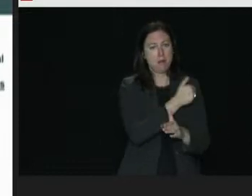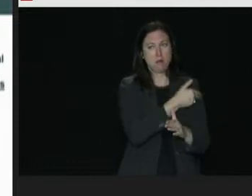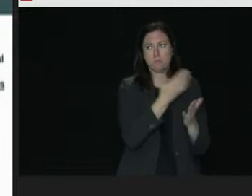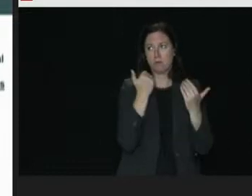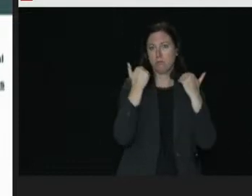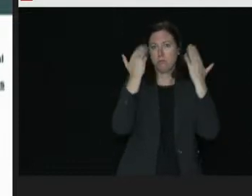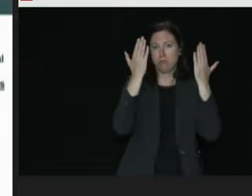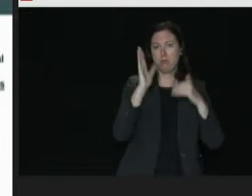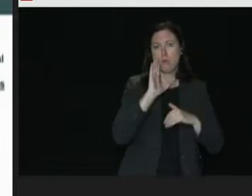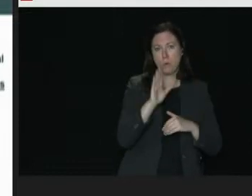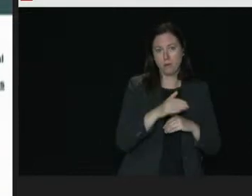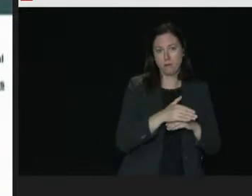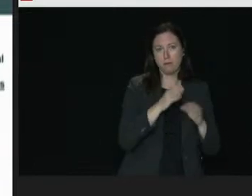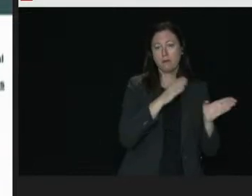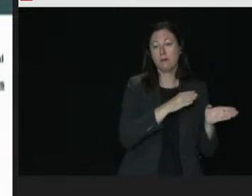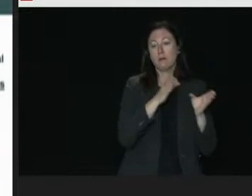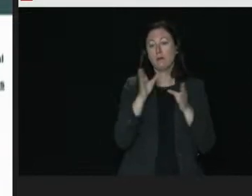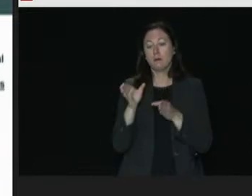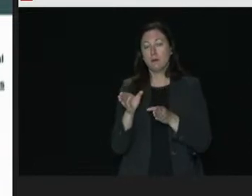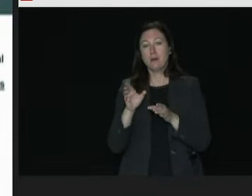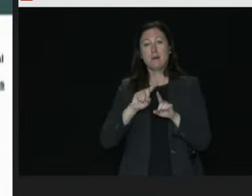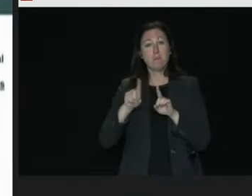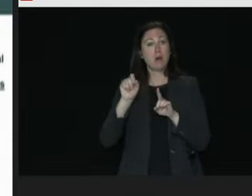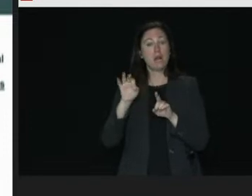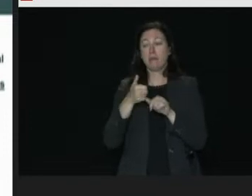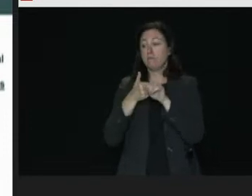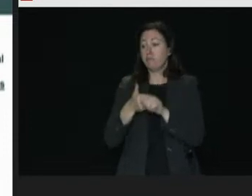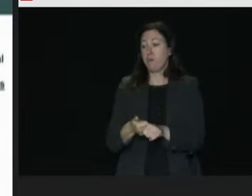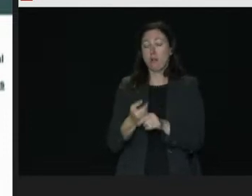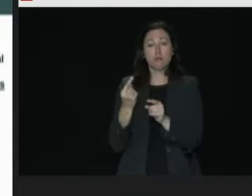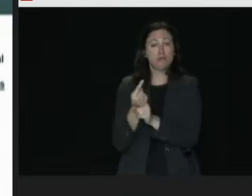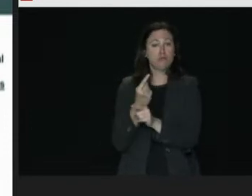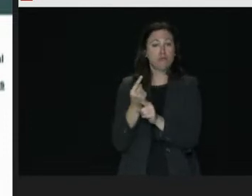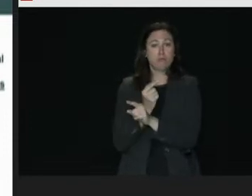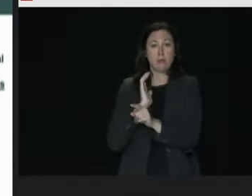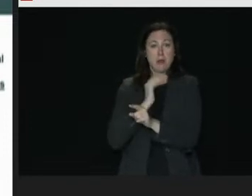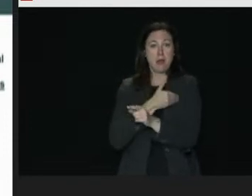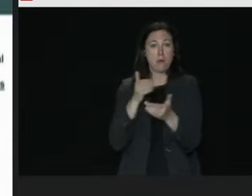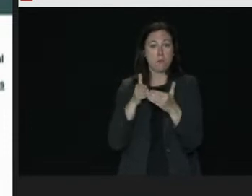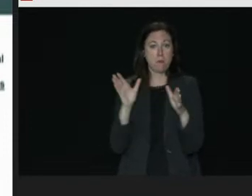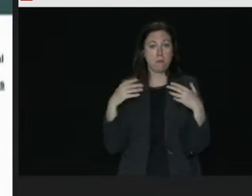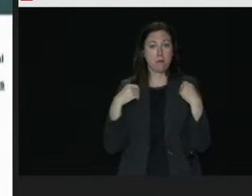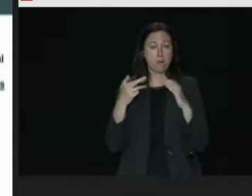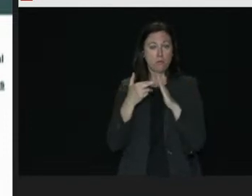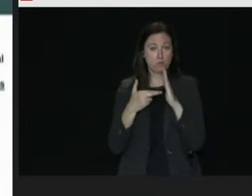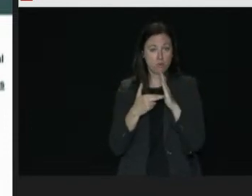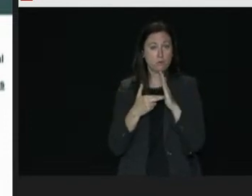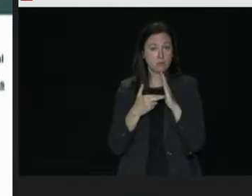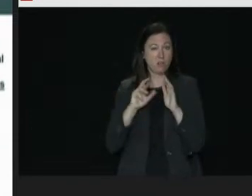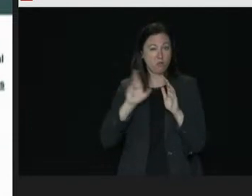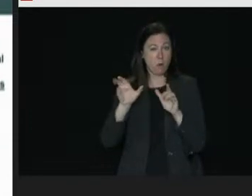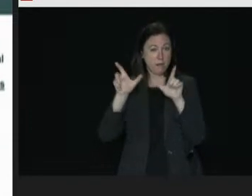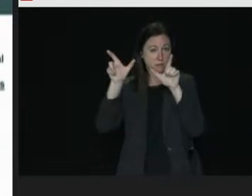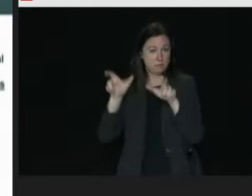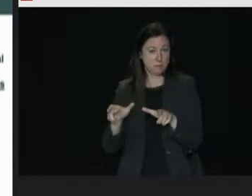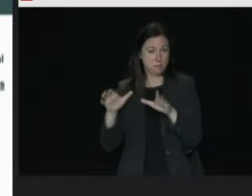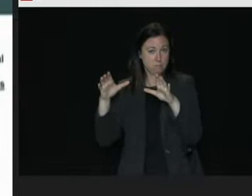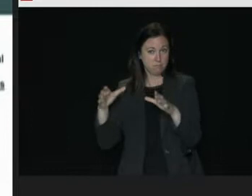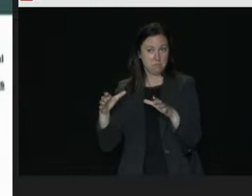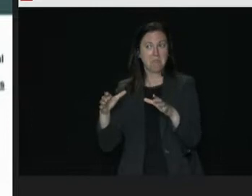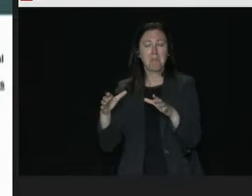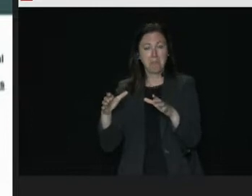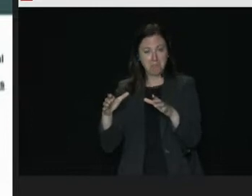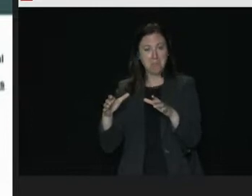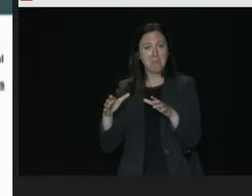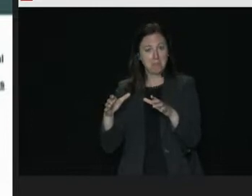capacity. Whereas, by keeping these basic protective measures in place, as shown in the scenario on the right, we could